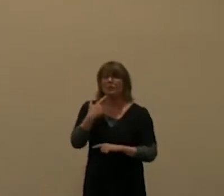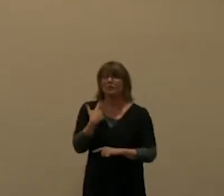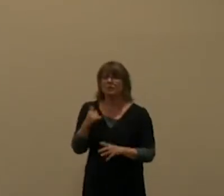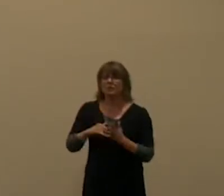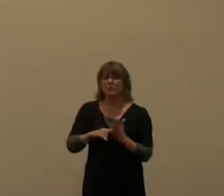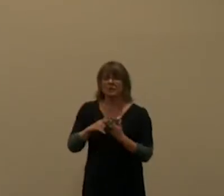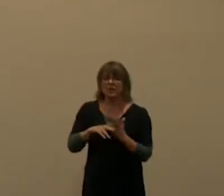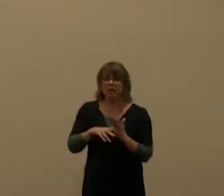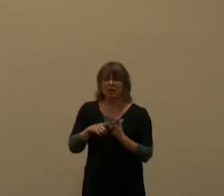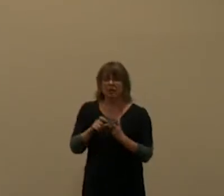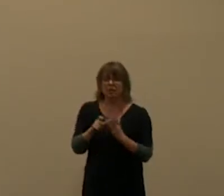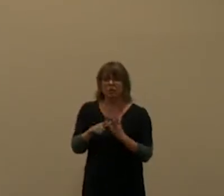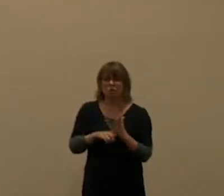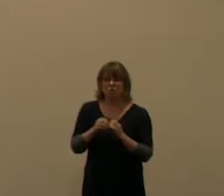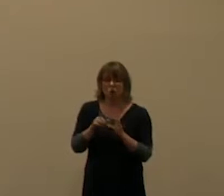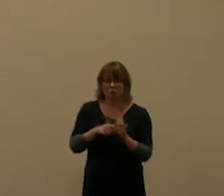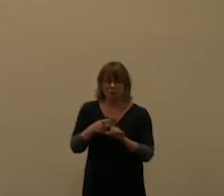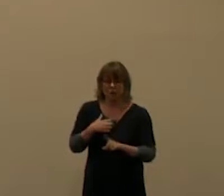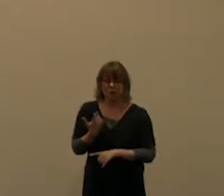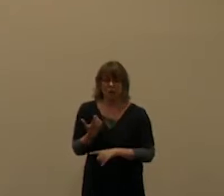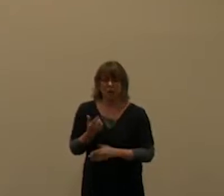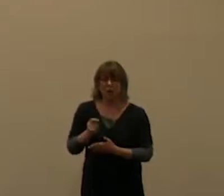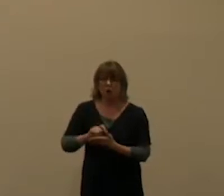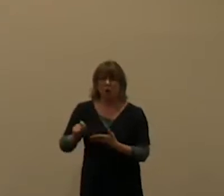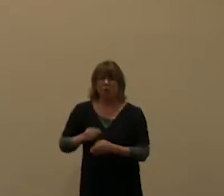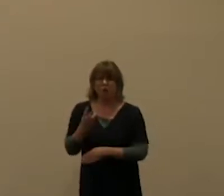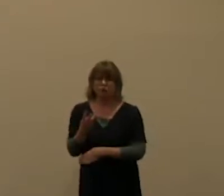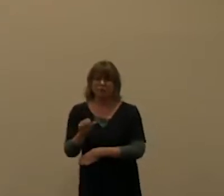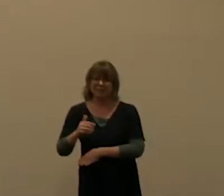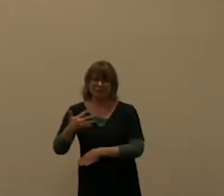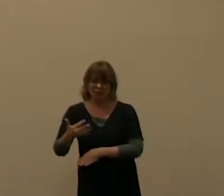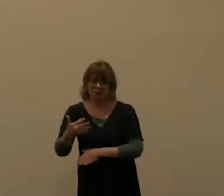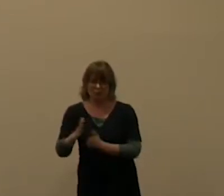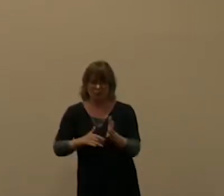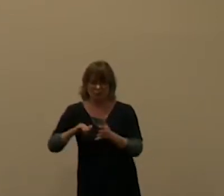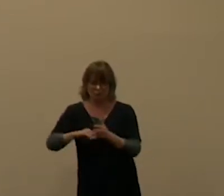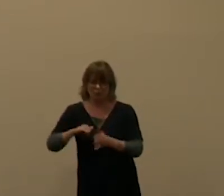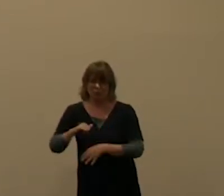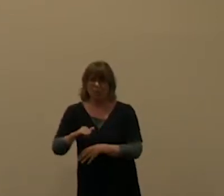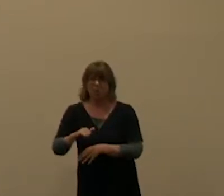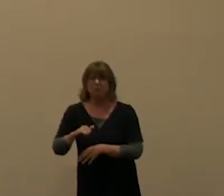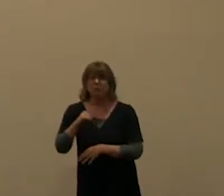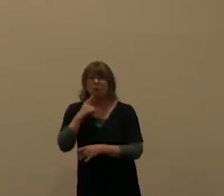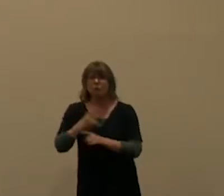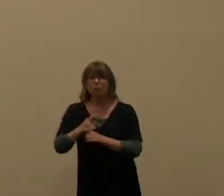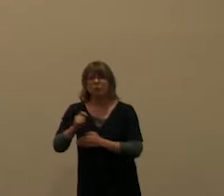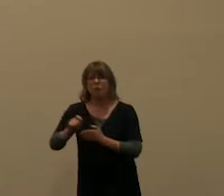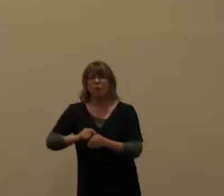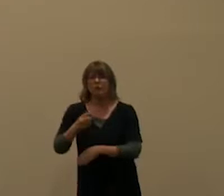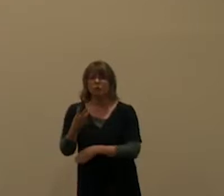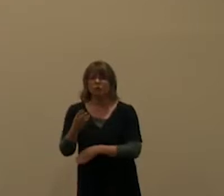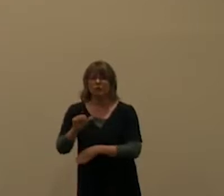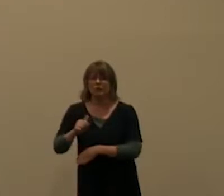Dalby, called Office 365 Distilled, where we are talking about something in Office 365,